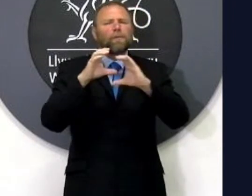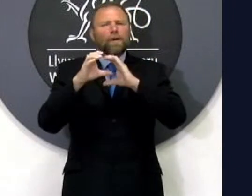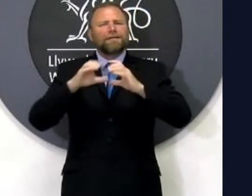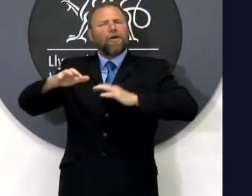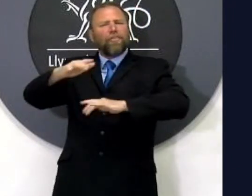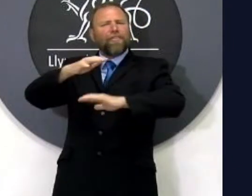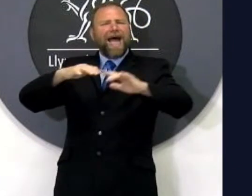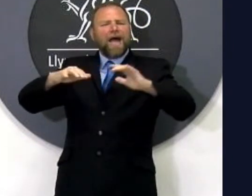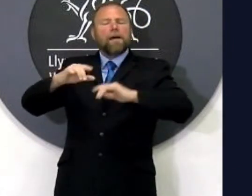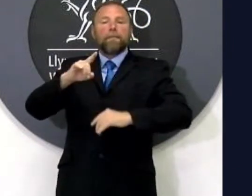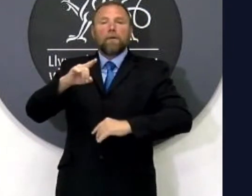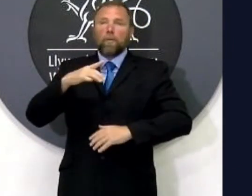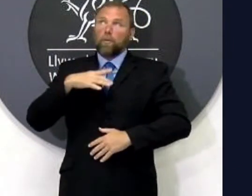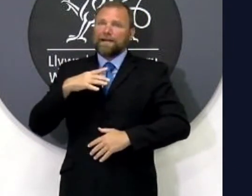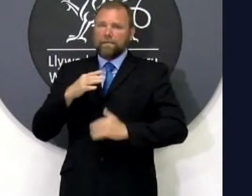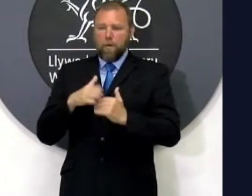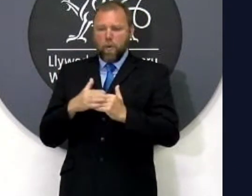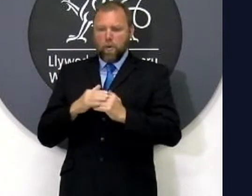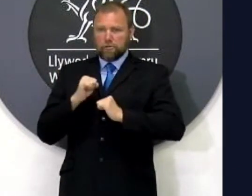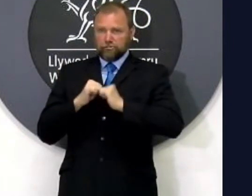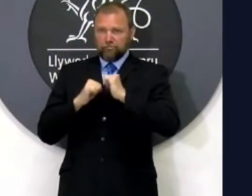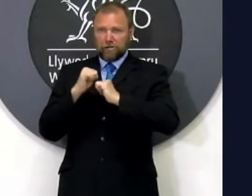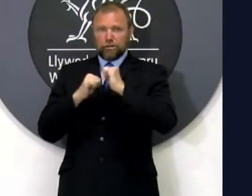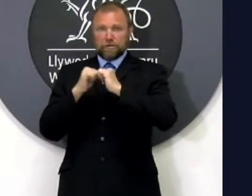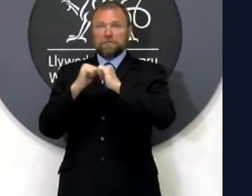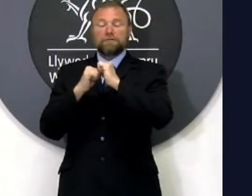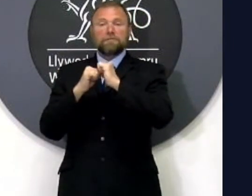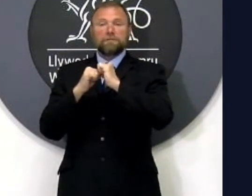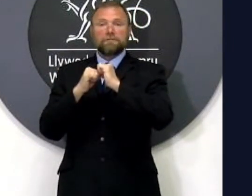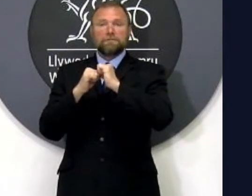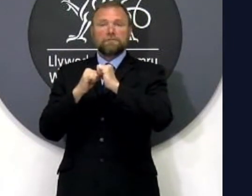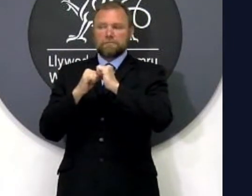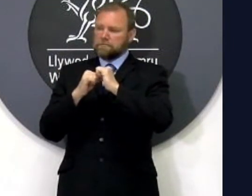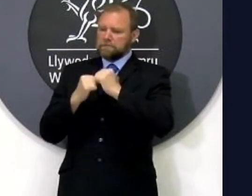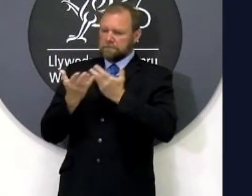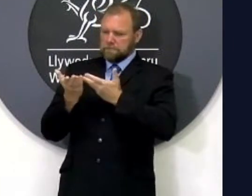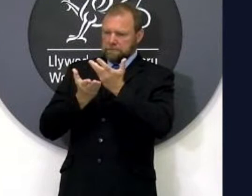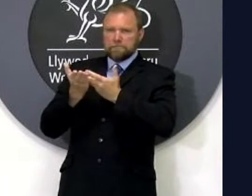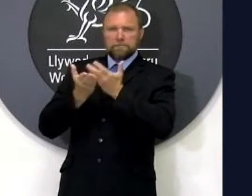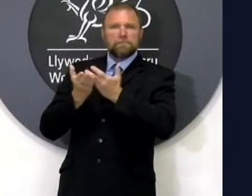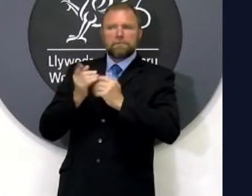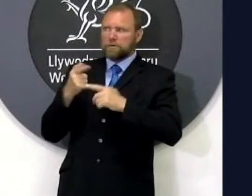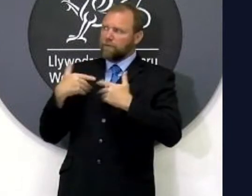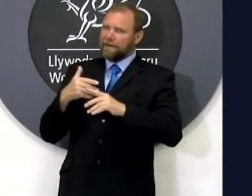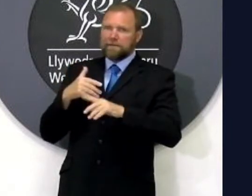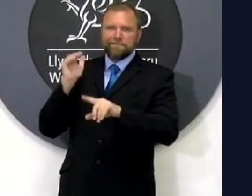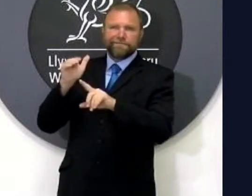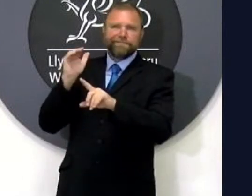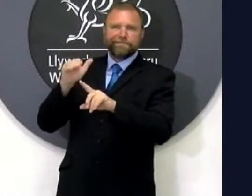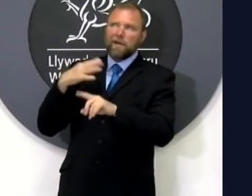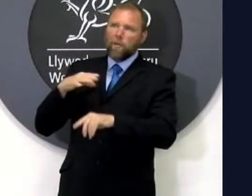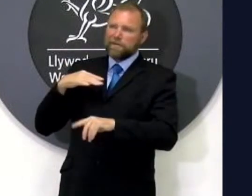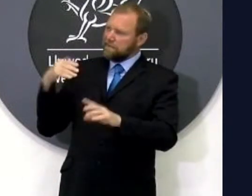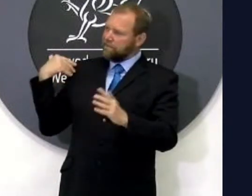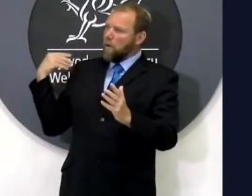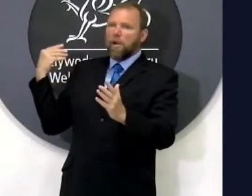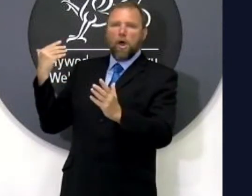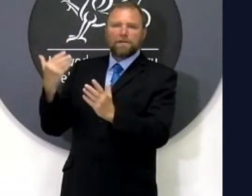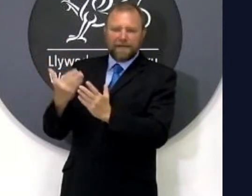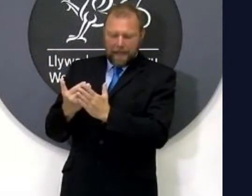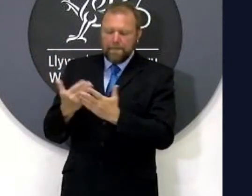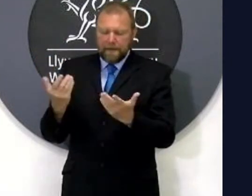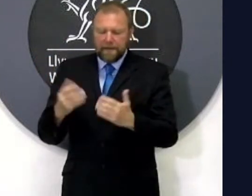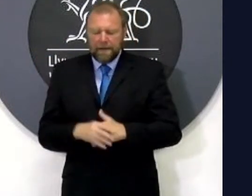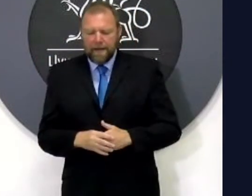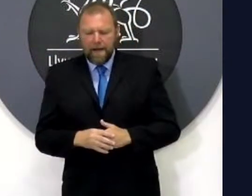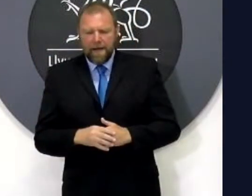more structured dialogue that is held, and that's what we've been calling for since certainly a very long time now.